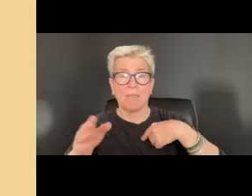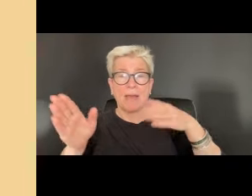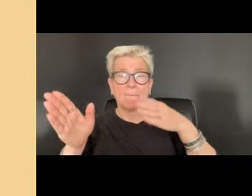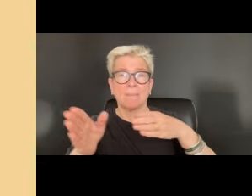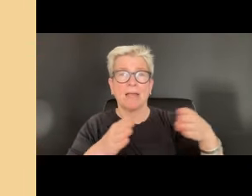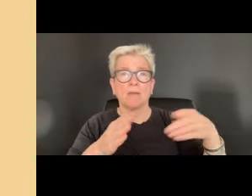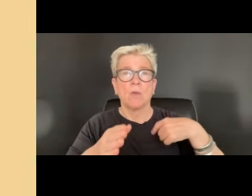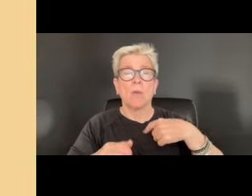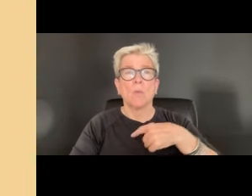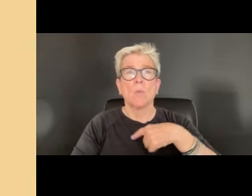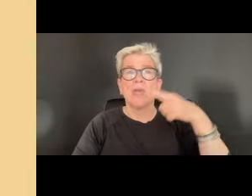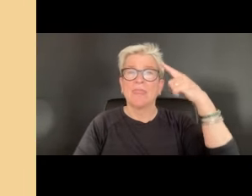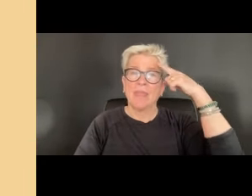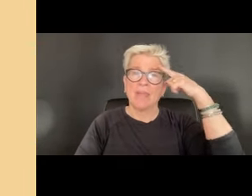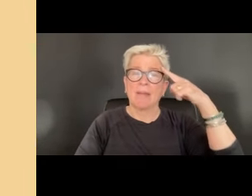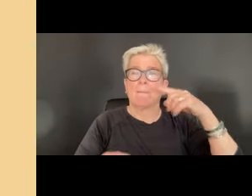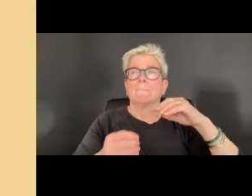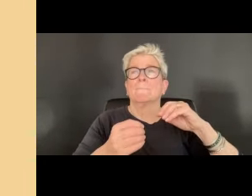impactful